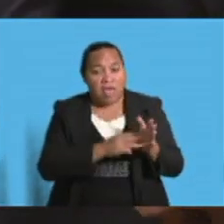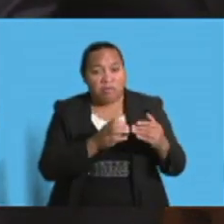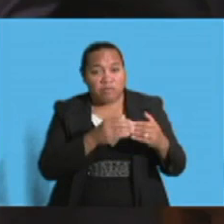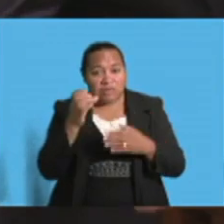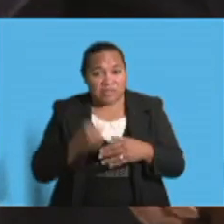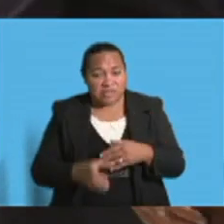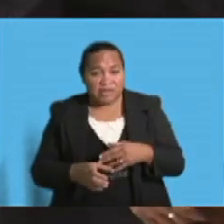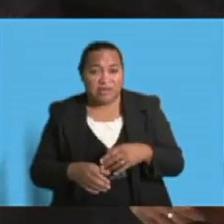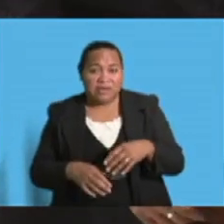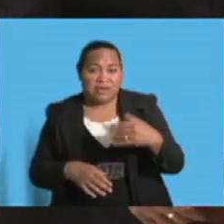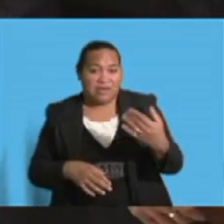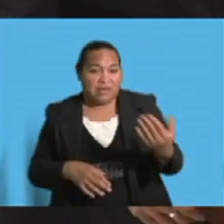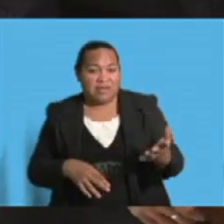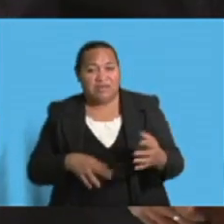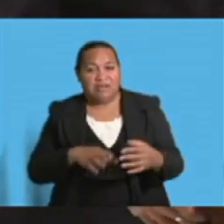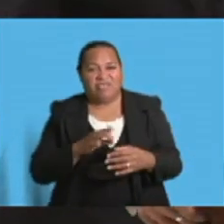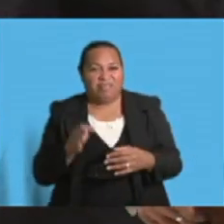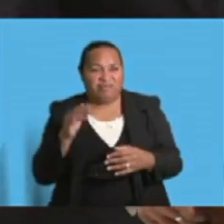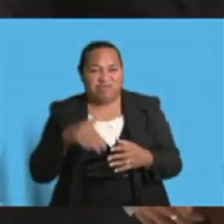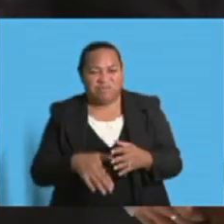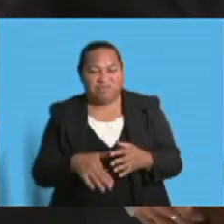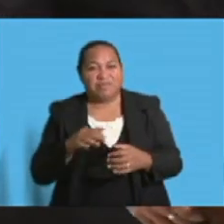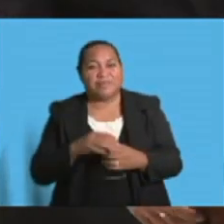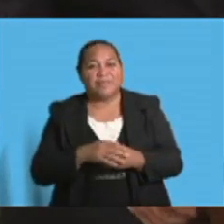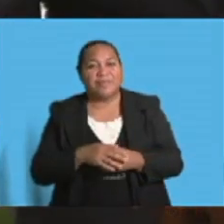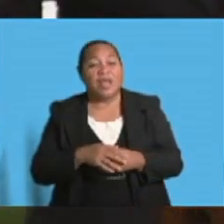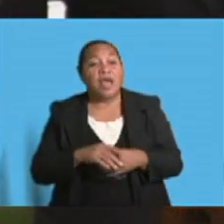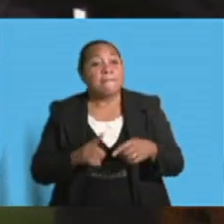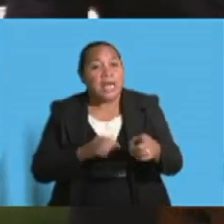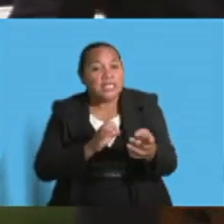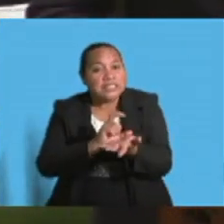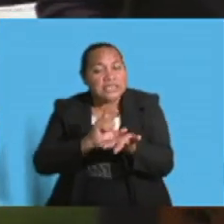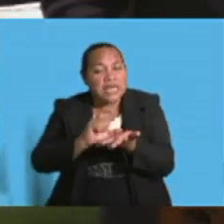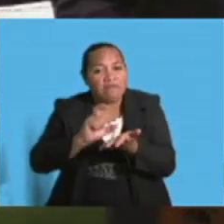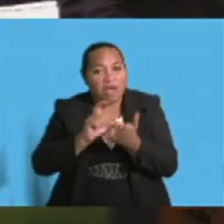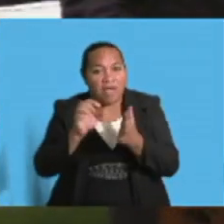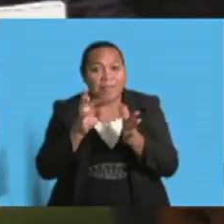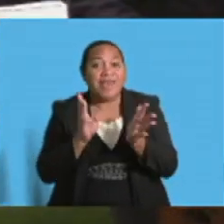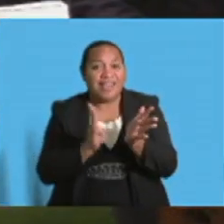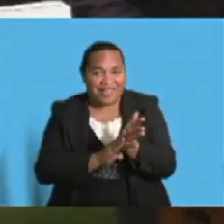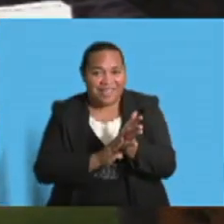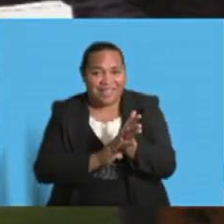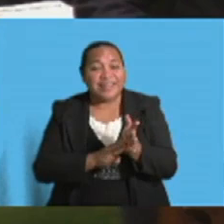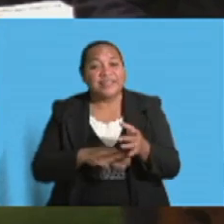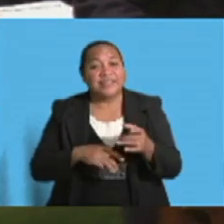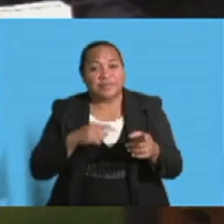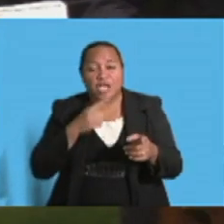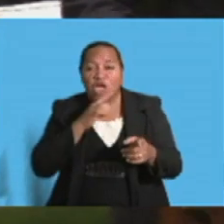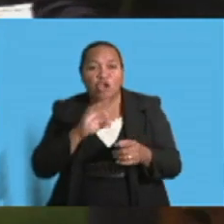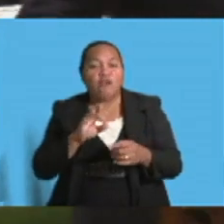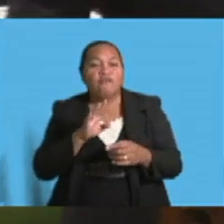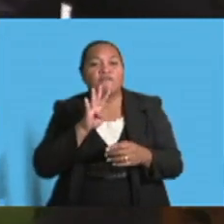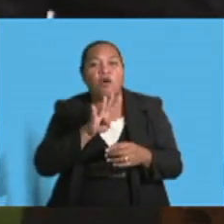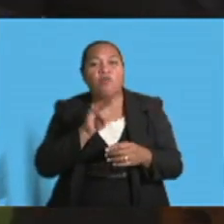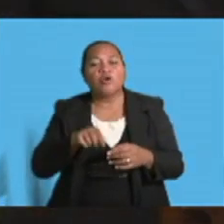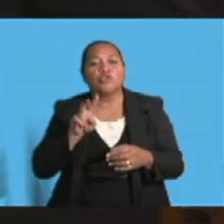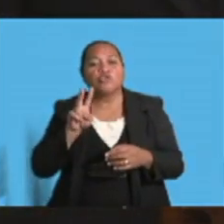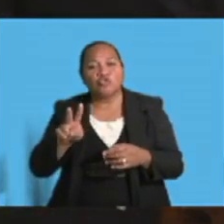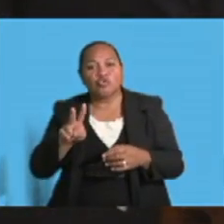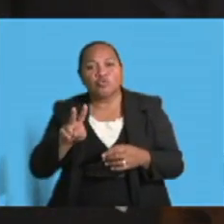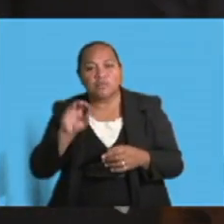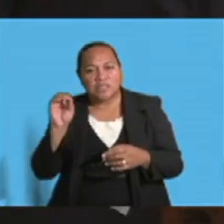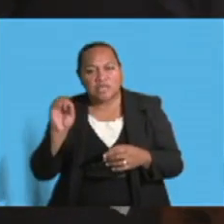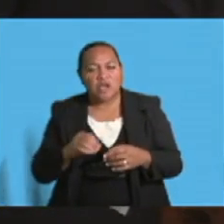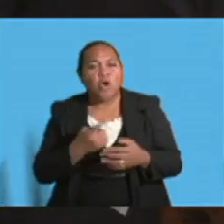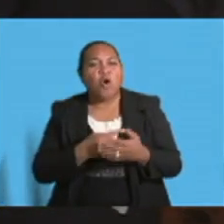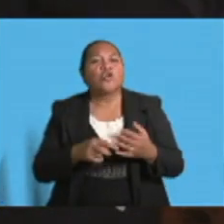Speaker, that is hypocritical. As clarified by the Honourable Prime Minister, the average growth under the Rambuka government was not 4.2%, but in fact only